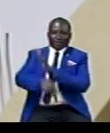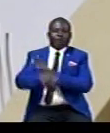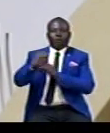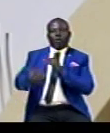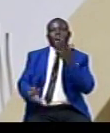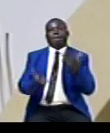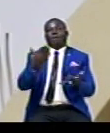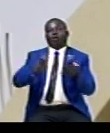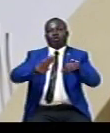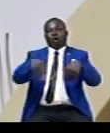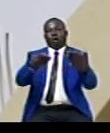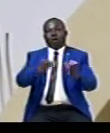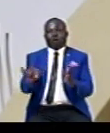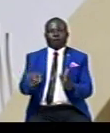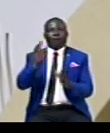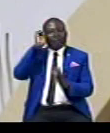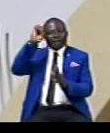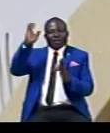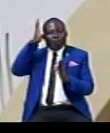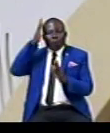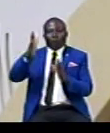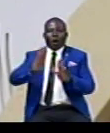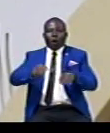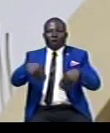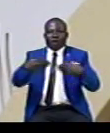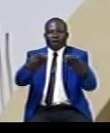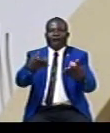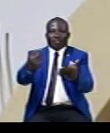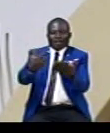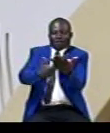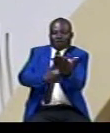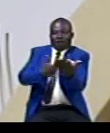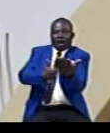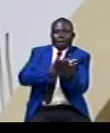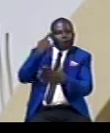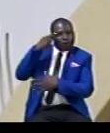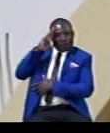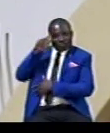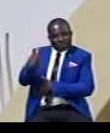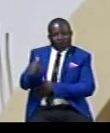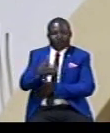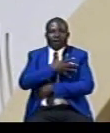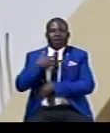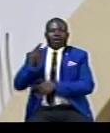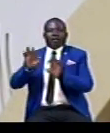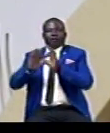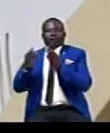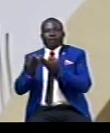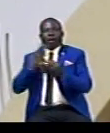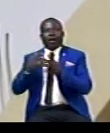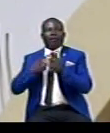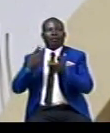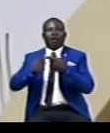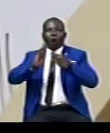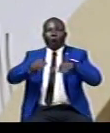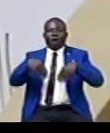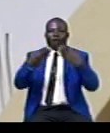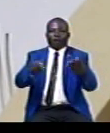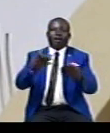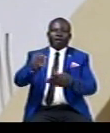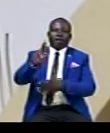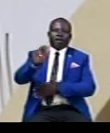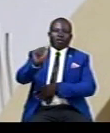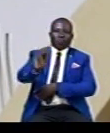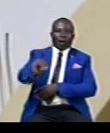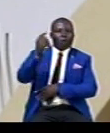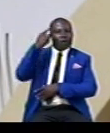offerings. He will offer the ram for himself and the family, and offer a ram for the